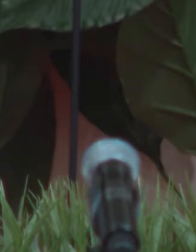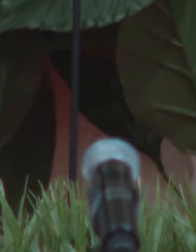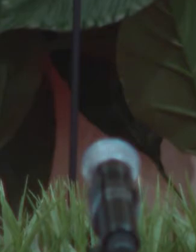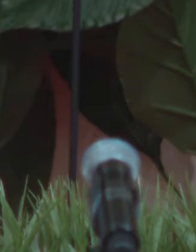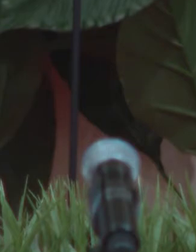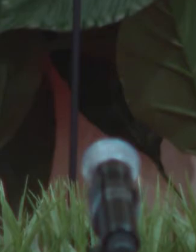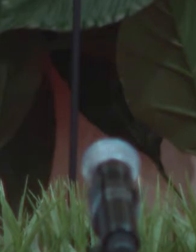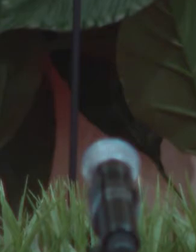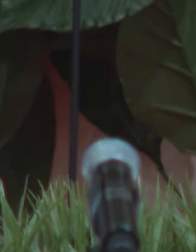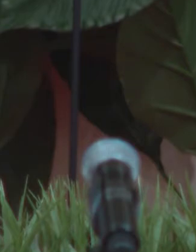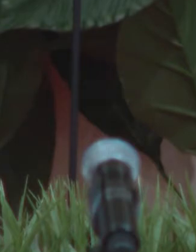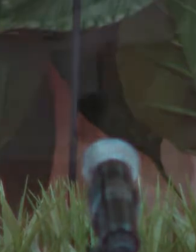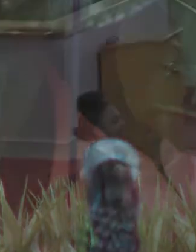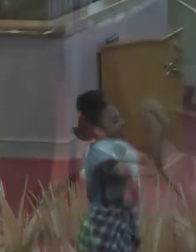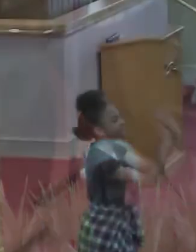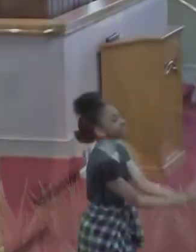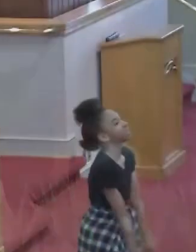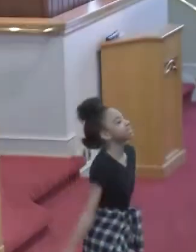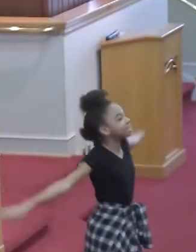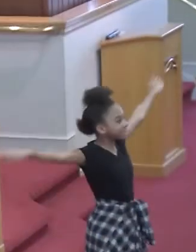God has